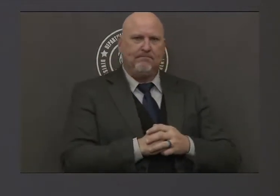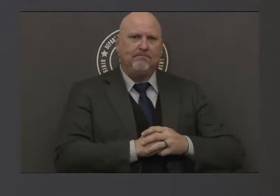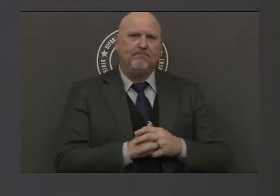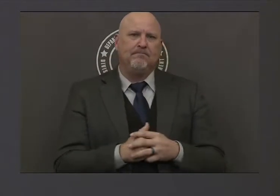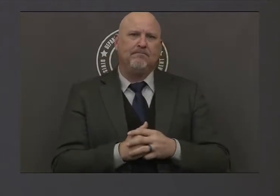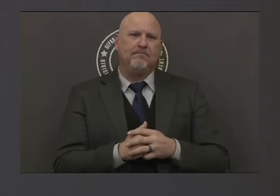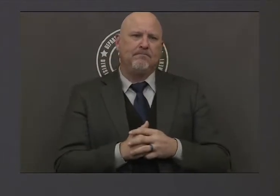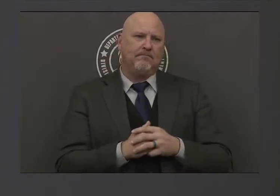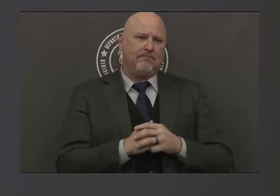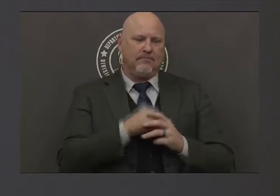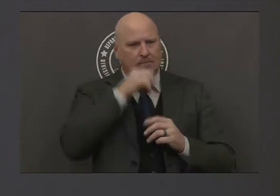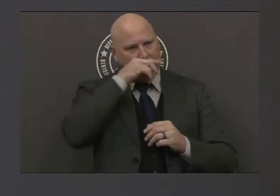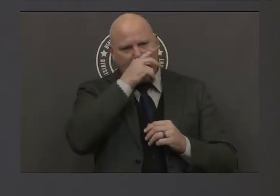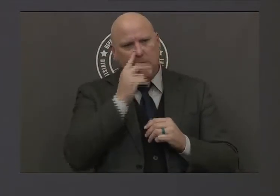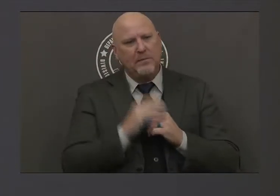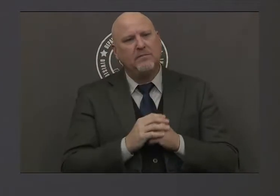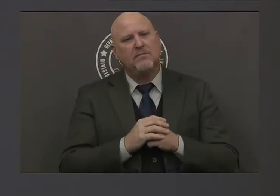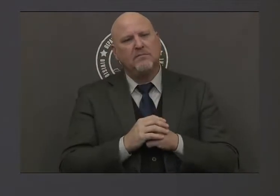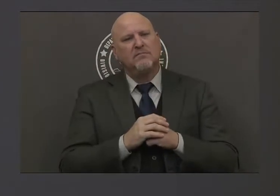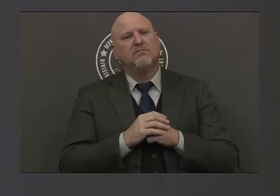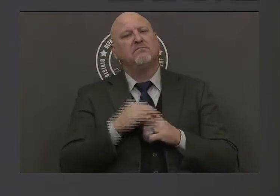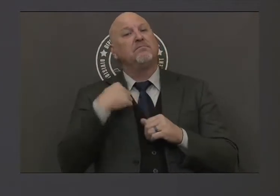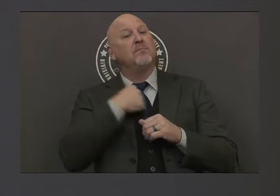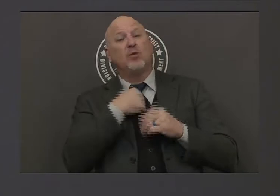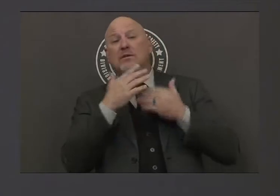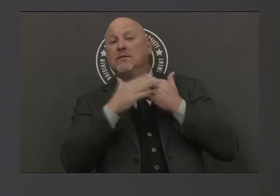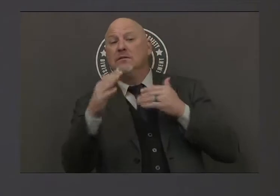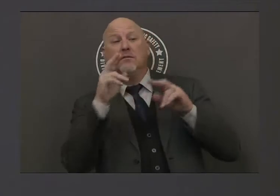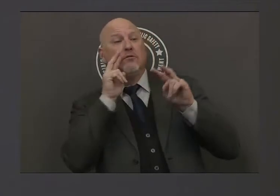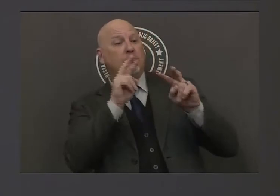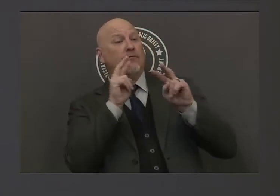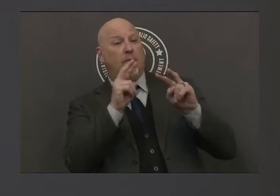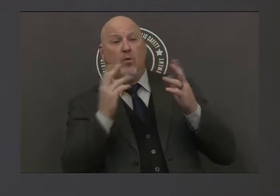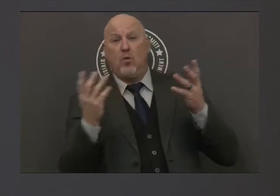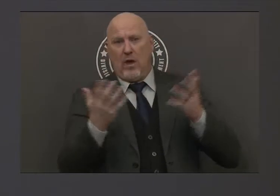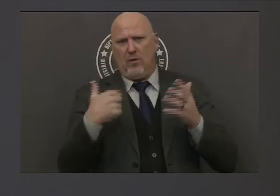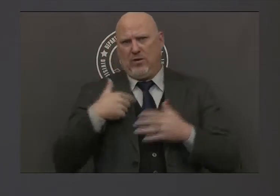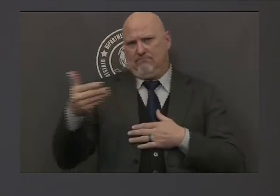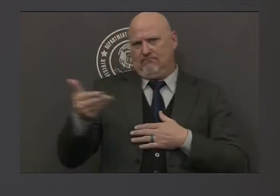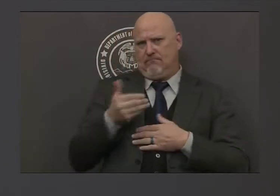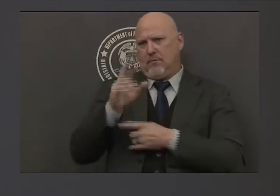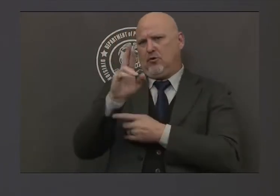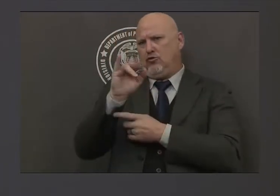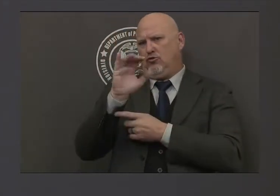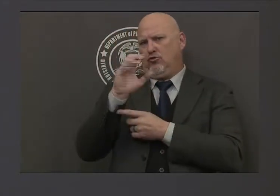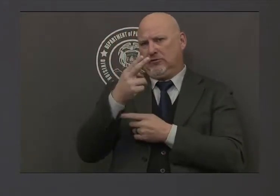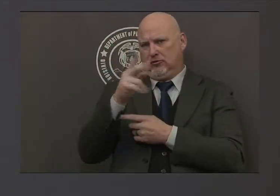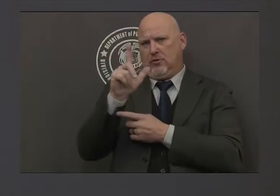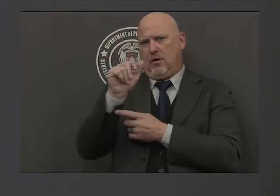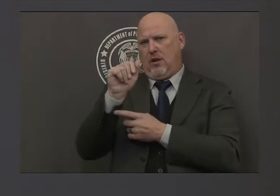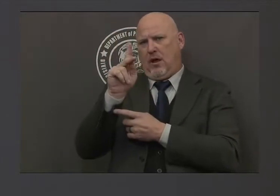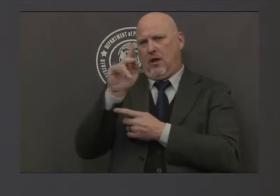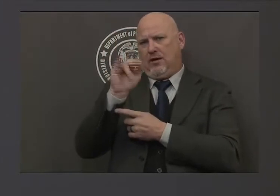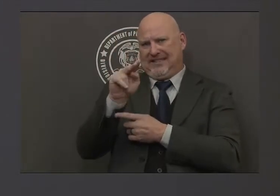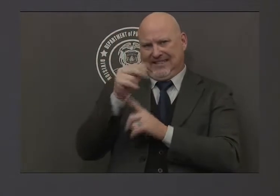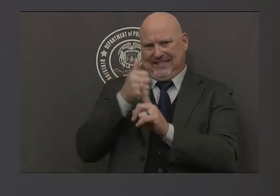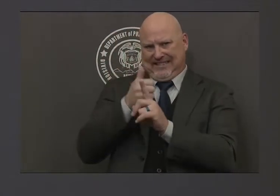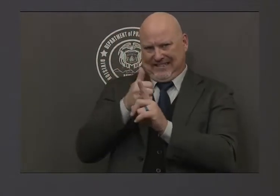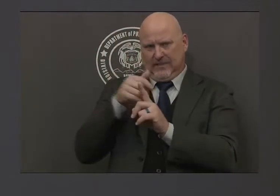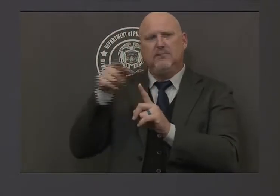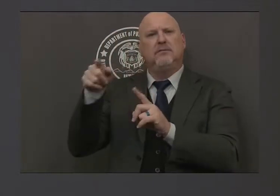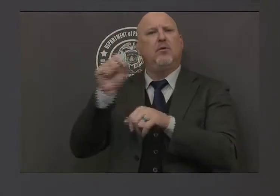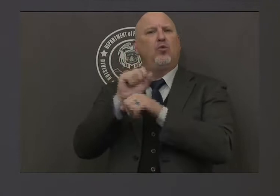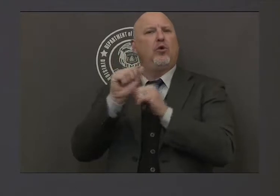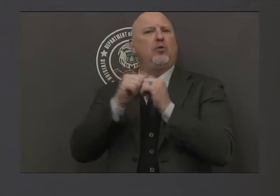We're going to look to have Rich Lakin talk about that here in a bit, about how we're going to be distributing the vaccine here and give some